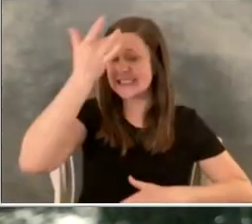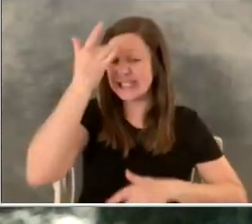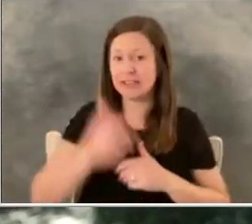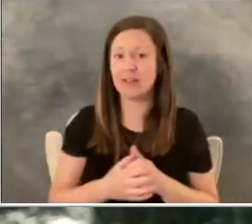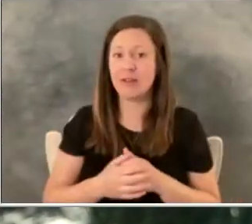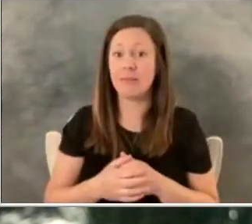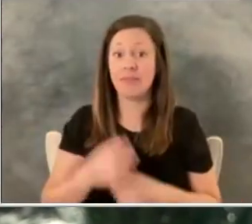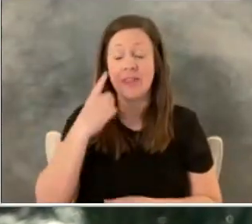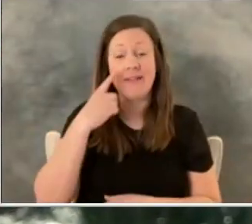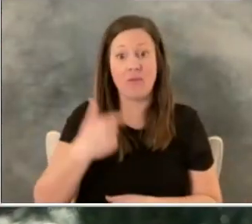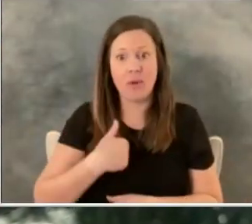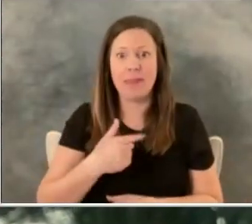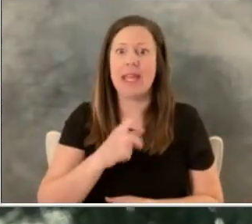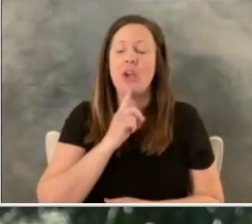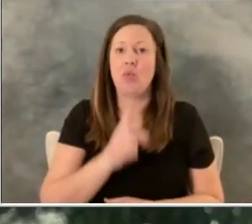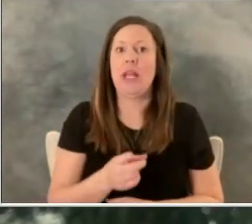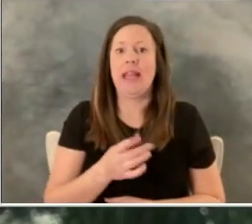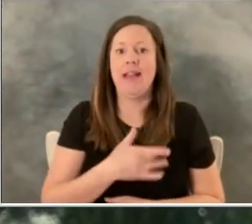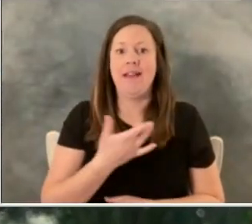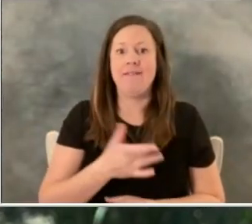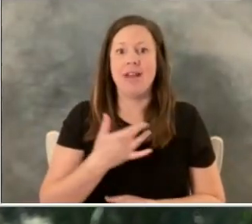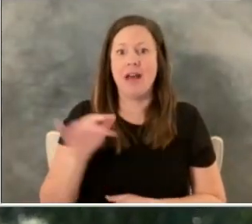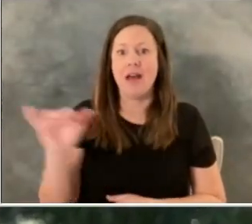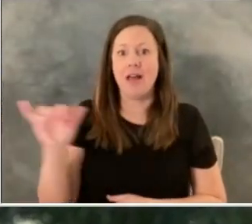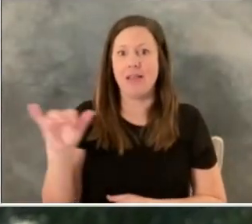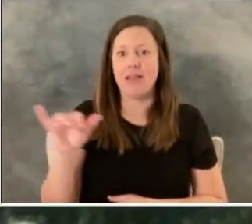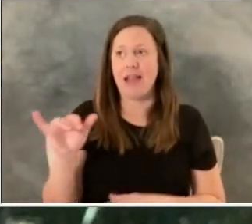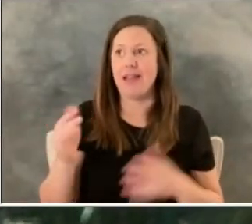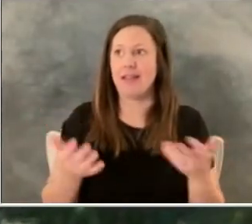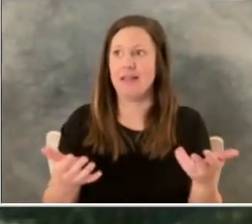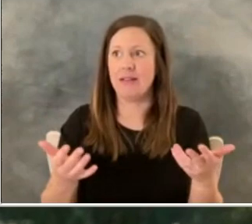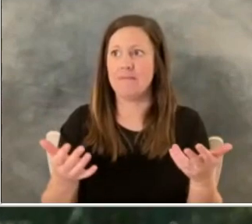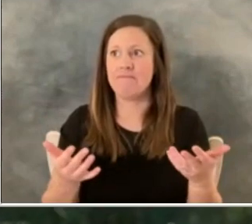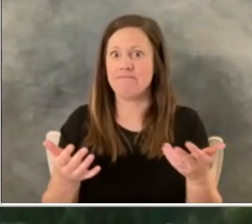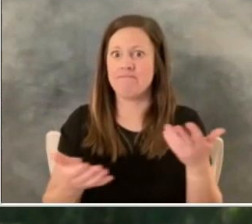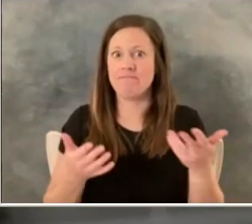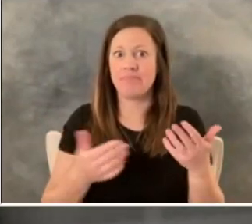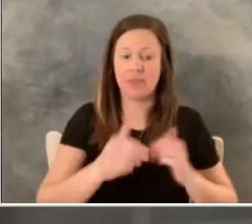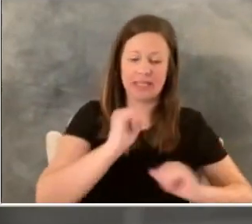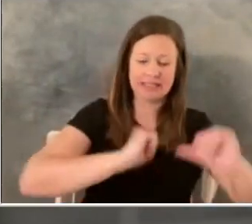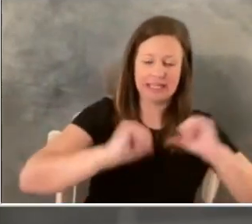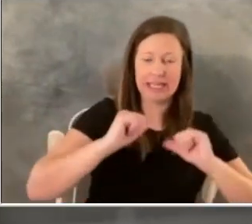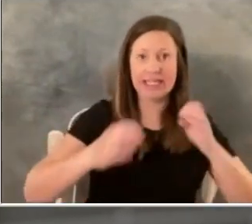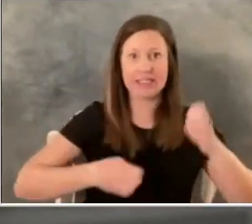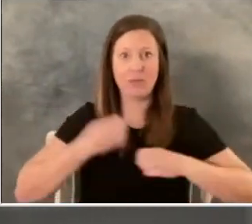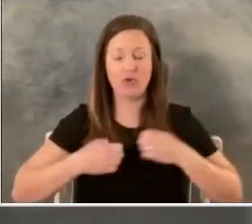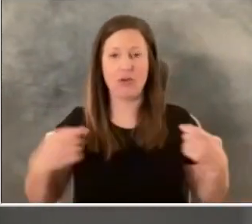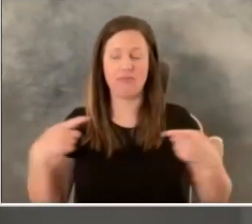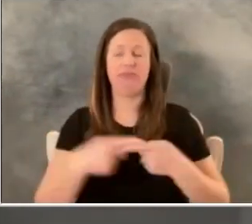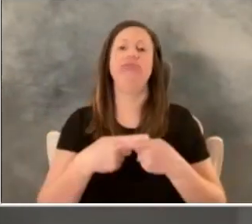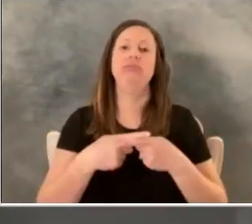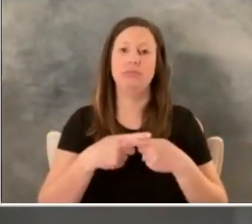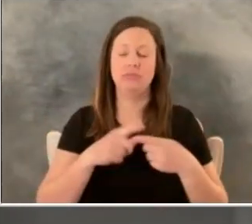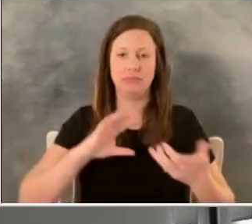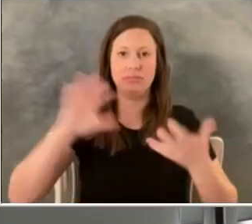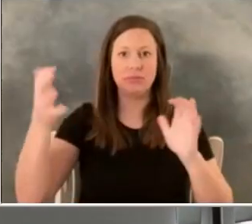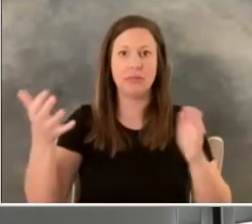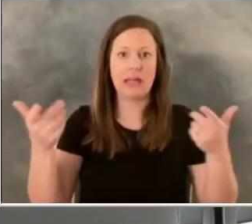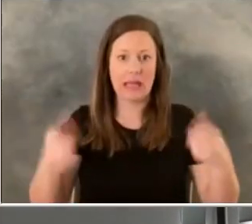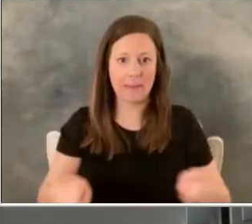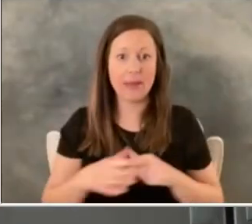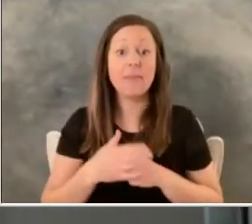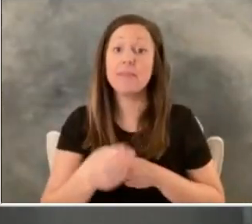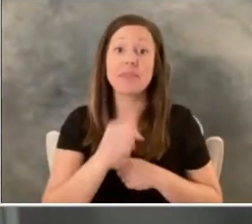really compelling sort of collision of science and emotion. Yuri, a non-smoker, was diagnosed